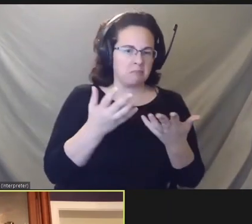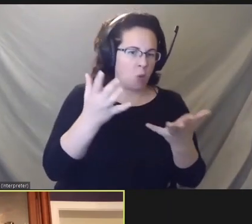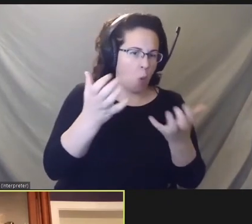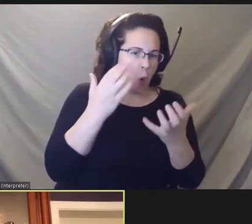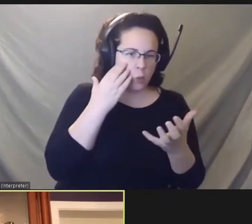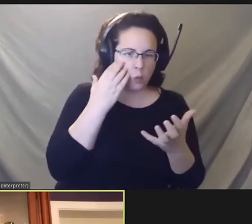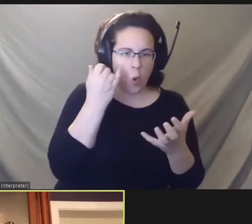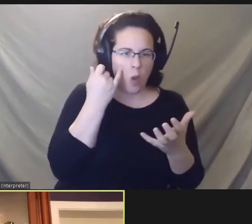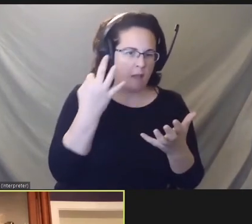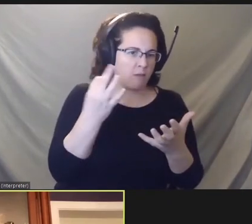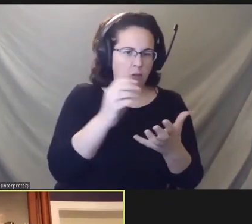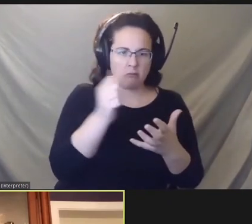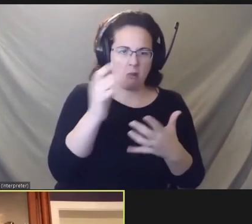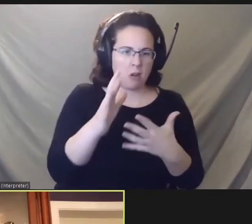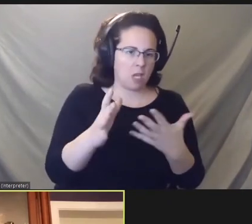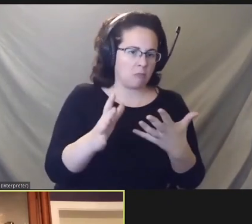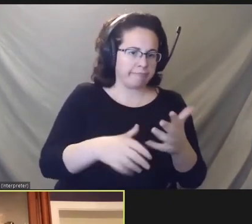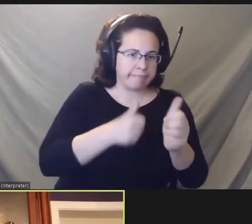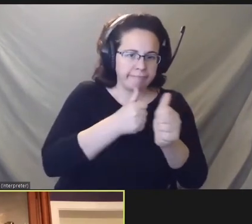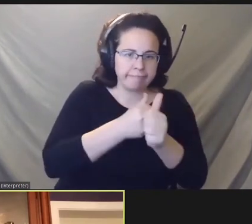that.